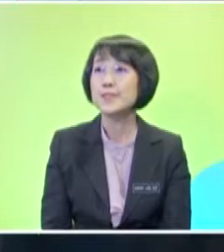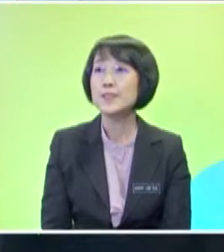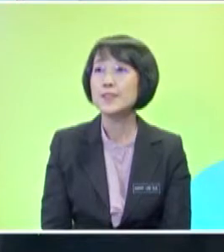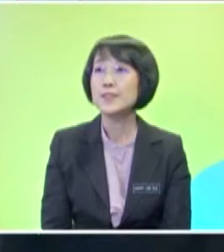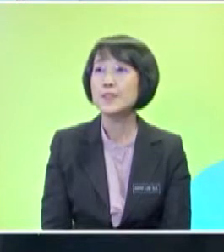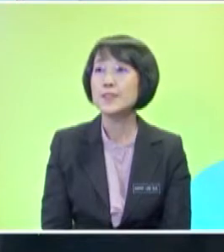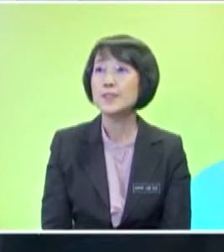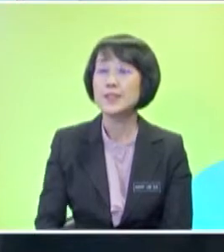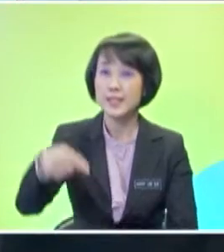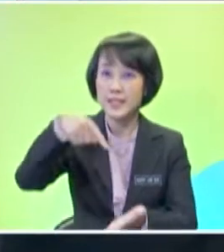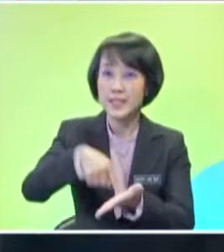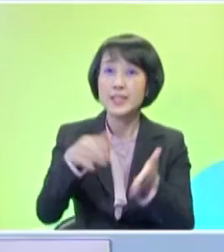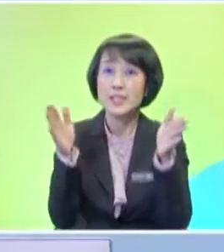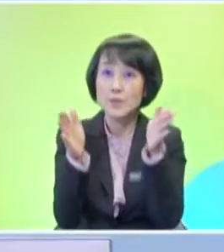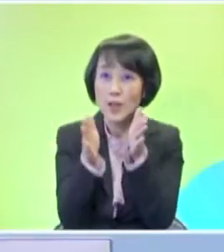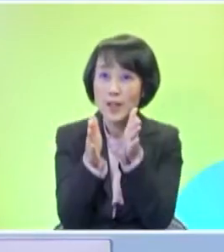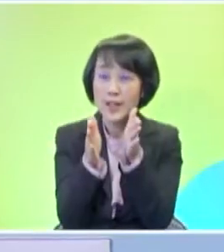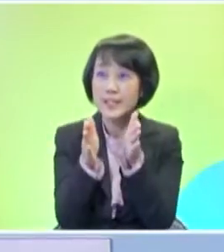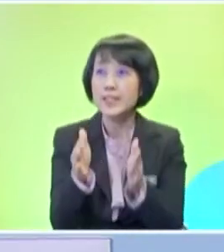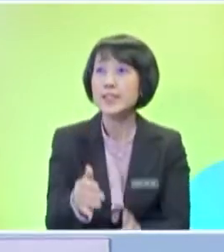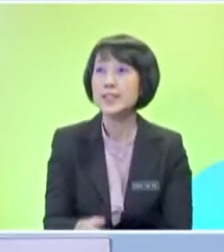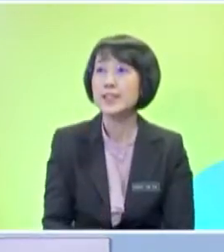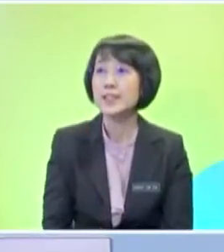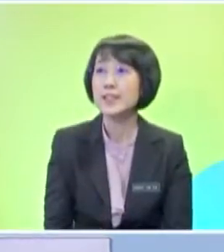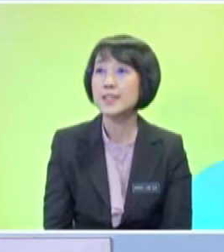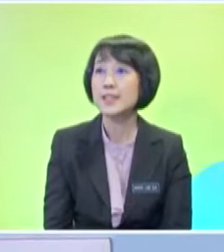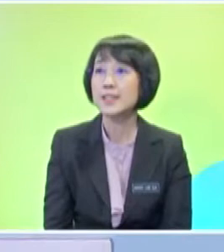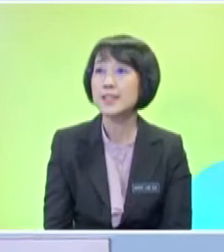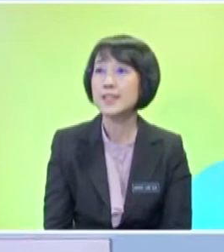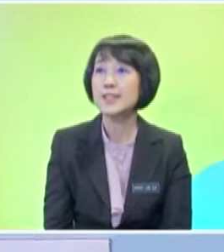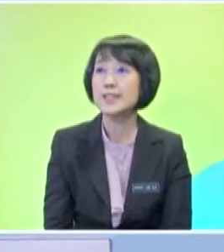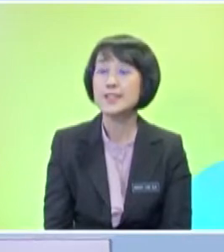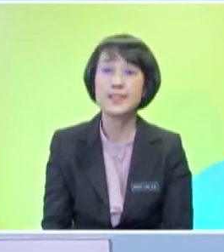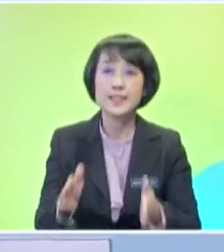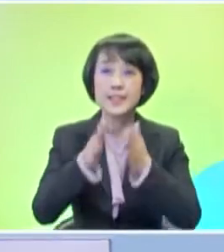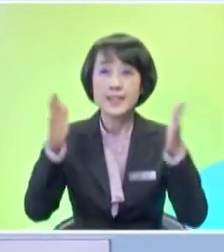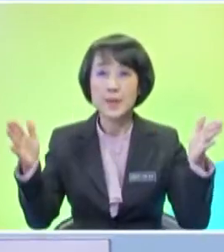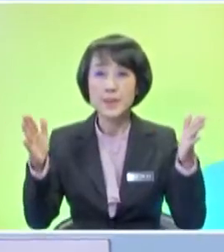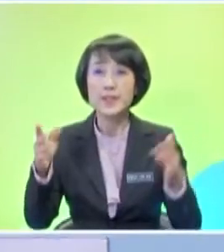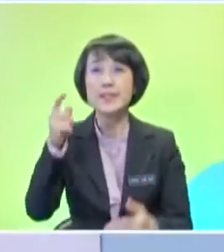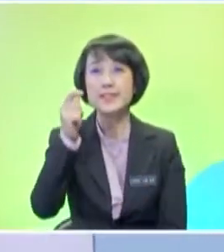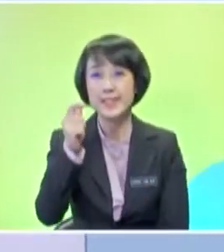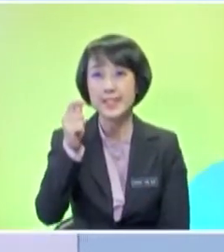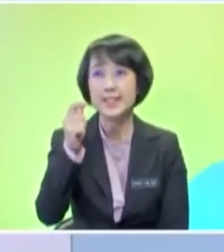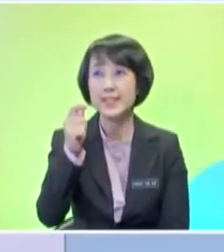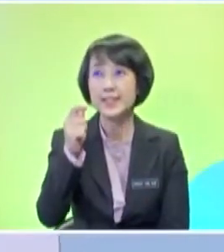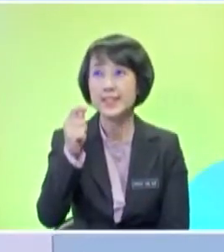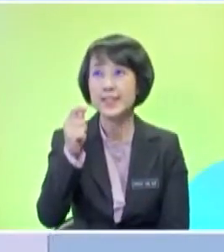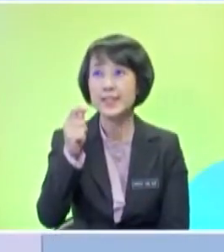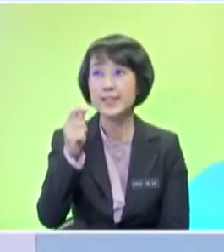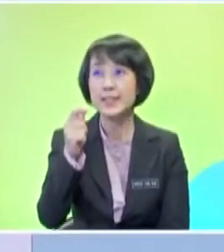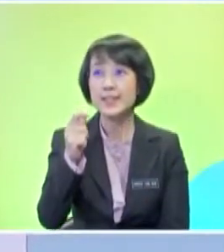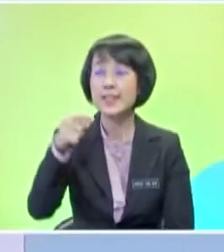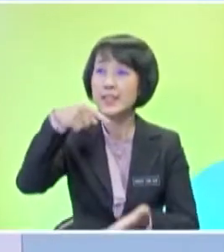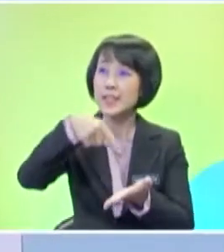This is small letter T, so we need to start with capital letter T. So